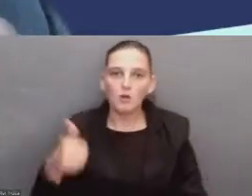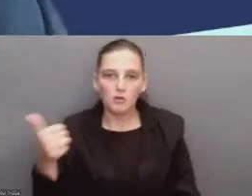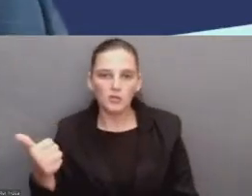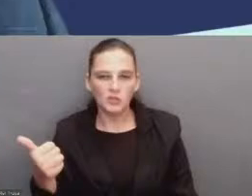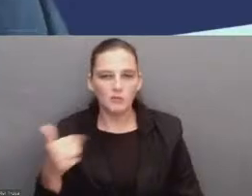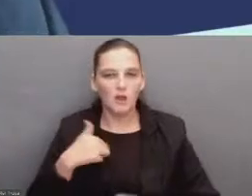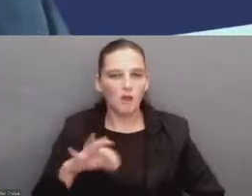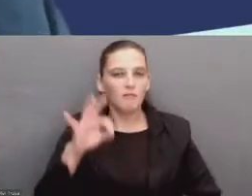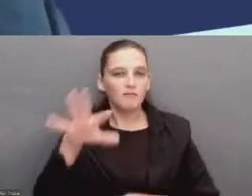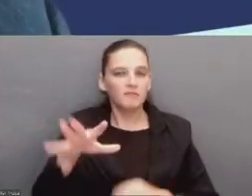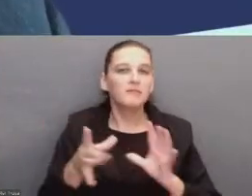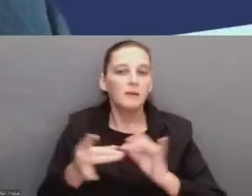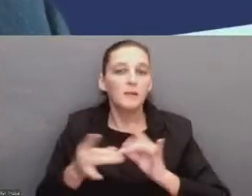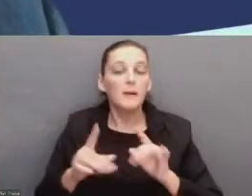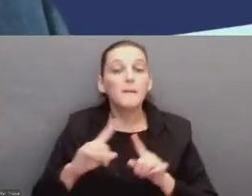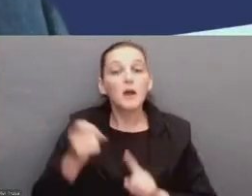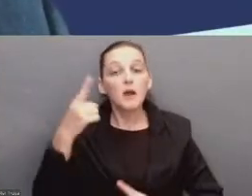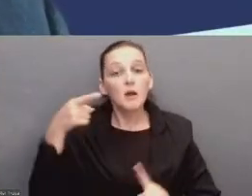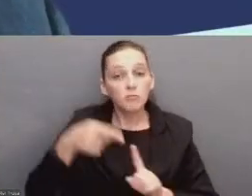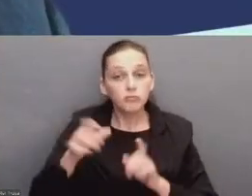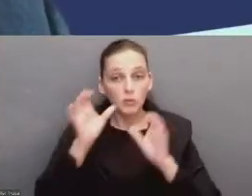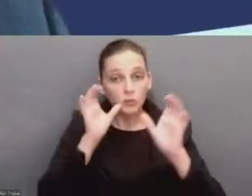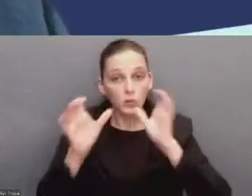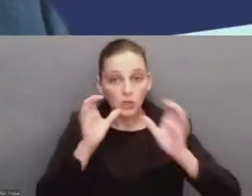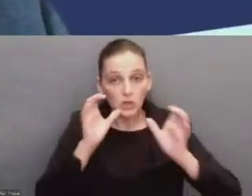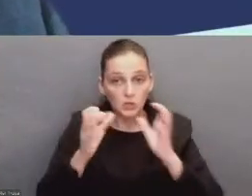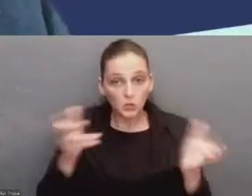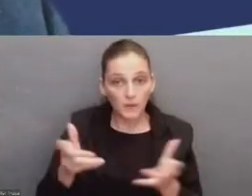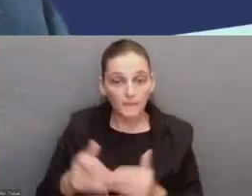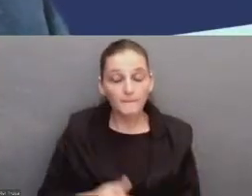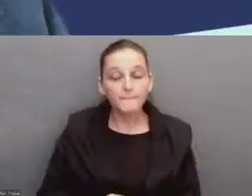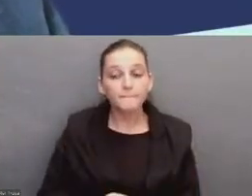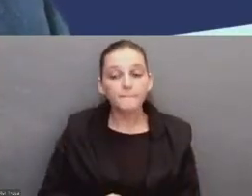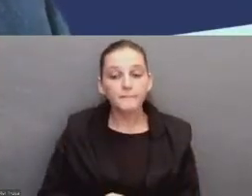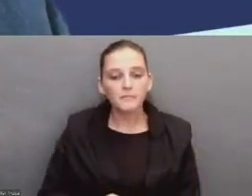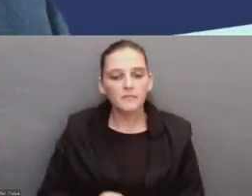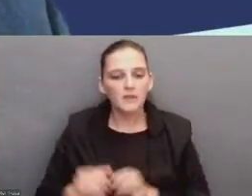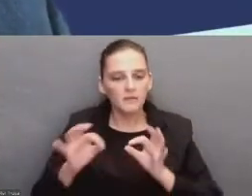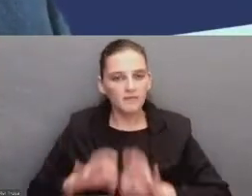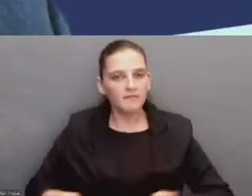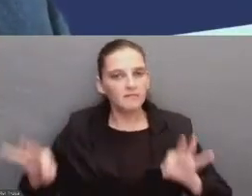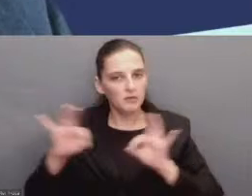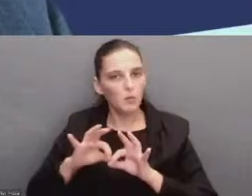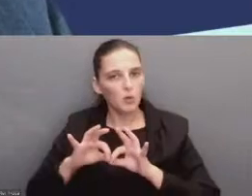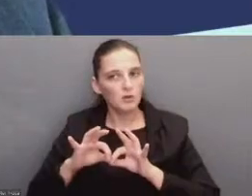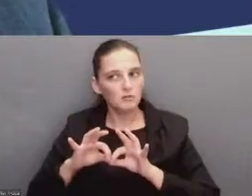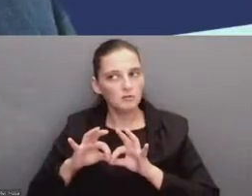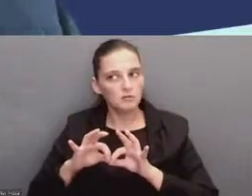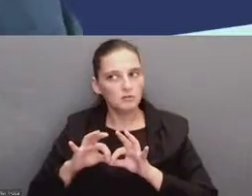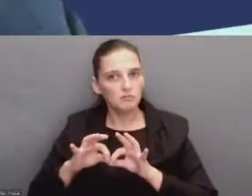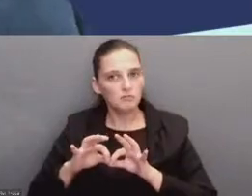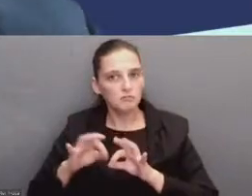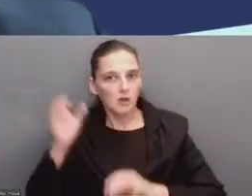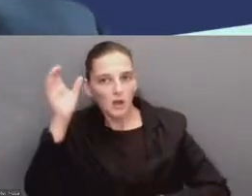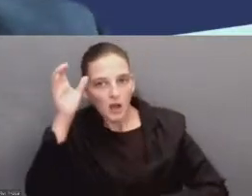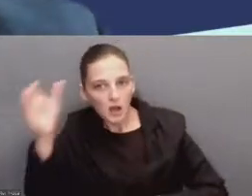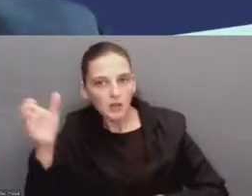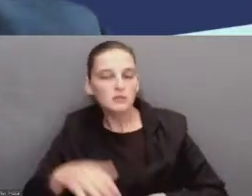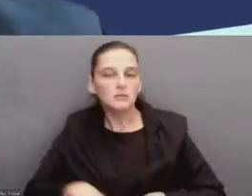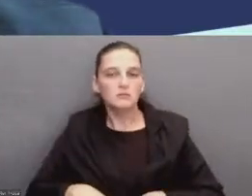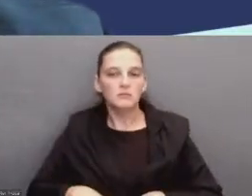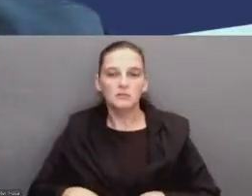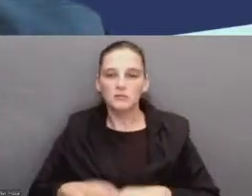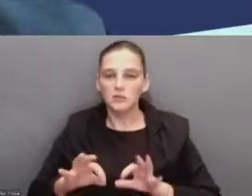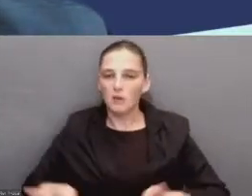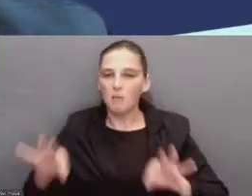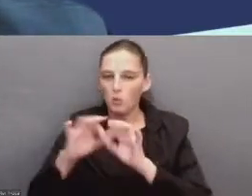within that concept of communication are also these, I think, really important, concepts, as well as the words that we